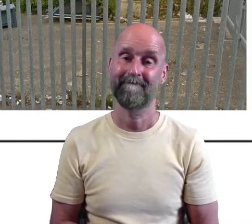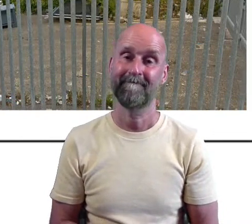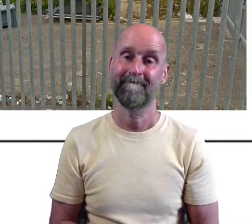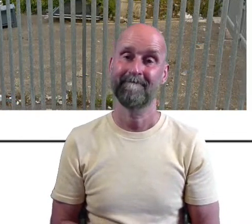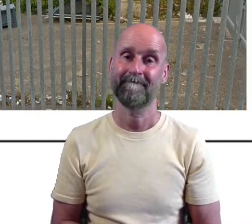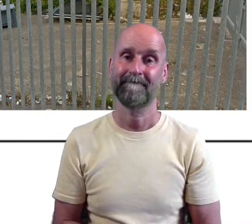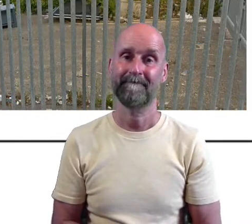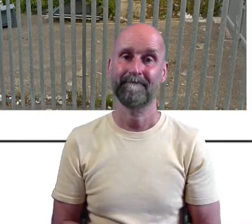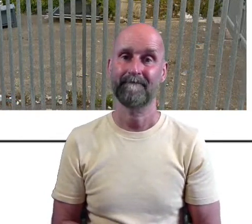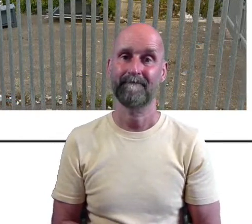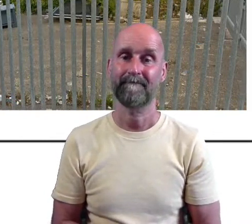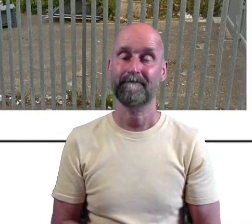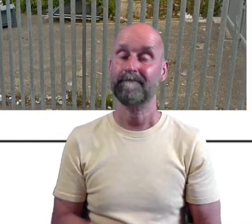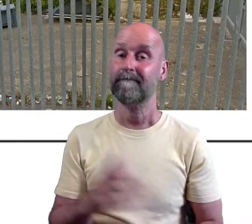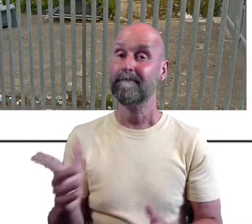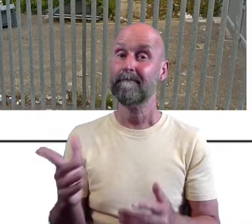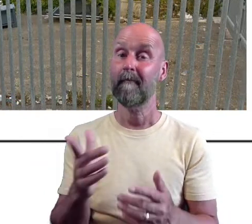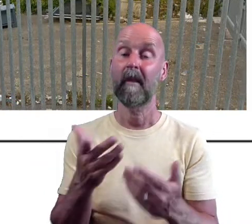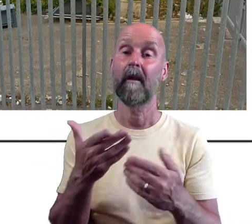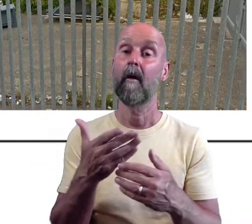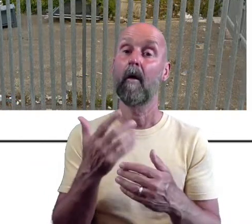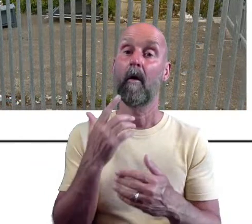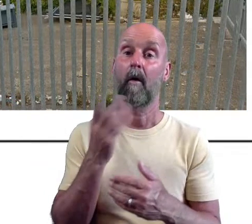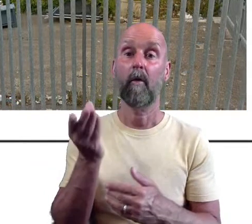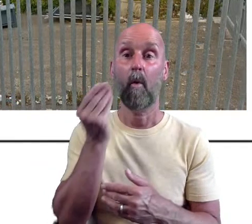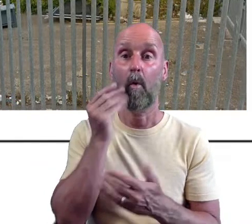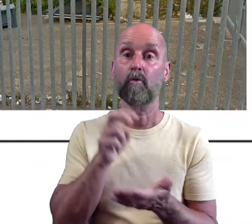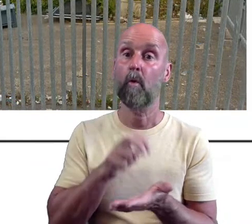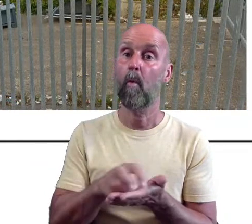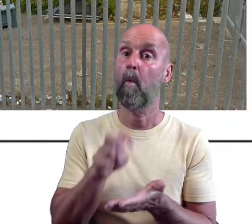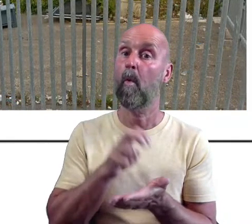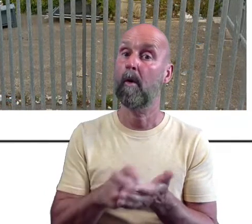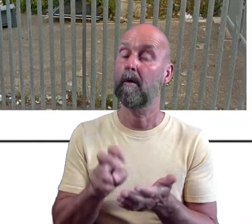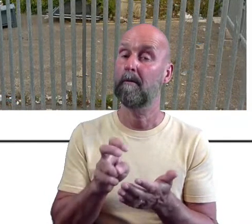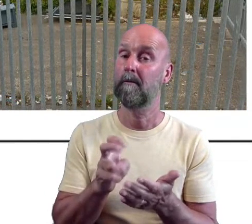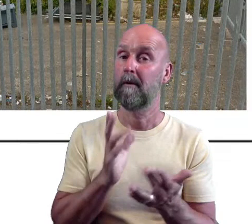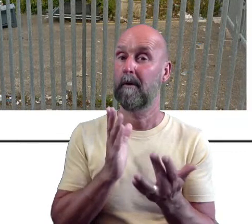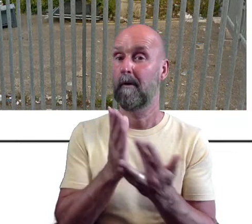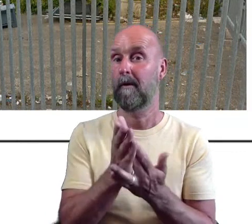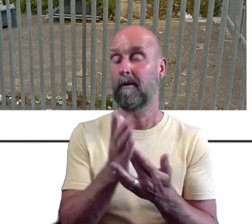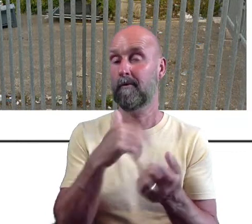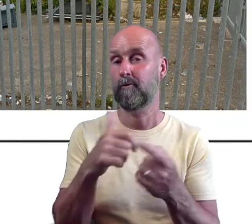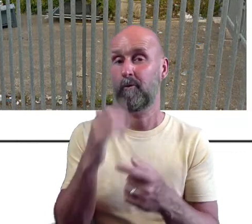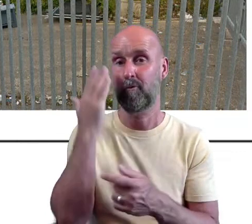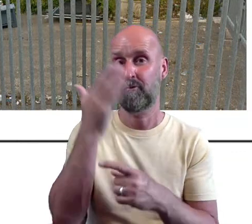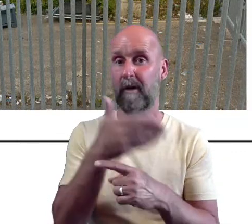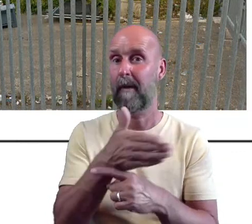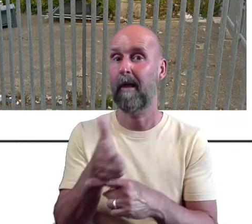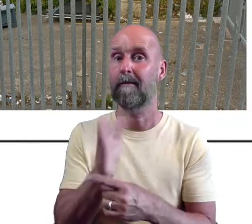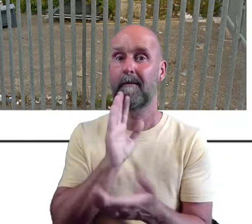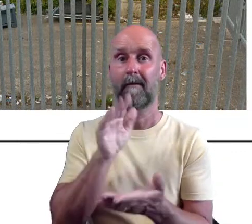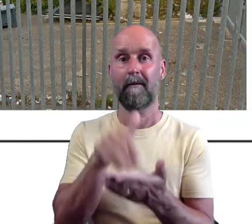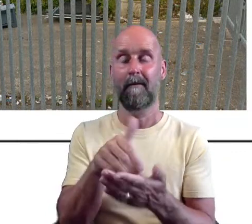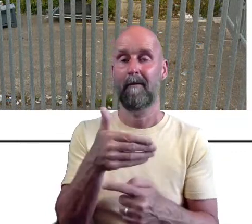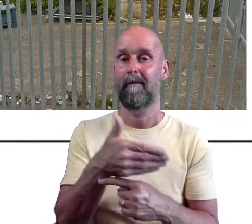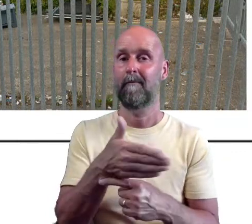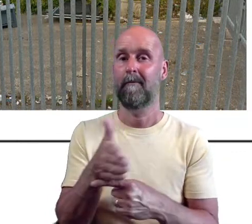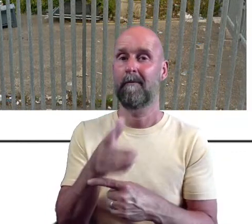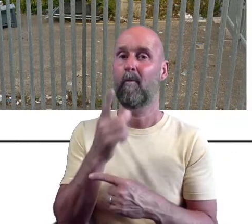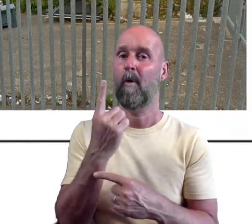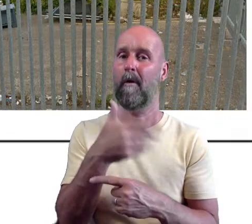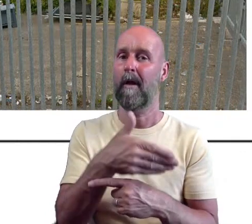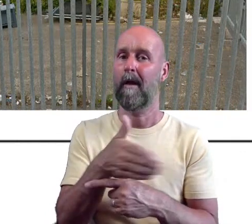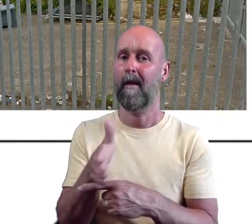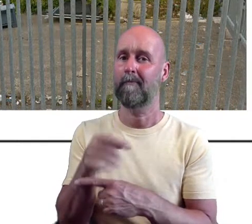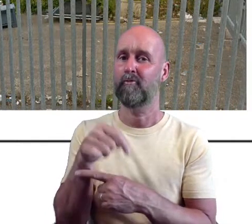In the Gates to Dreamland audio walk, this is an extract of the audio diary that plays when you're at the entrance to one of the entrances to Dreamland.